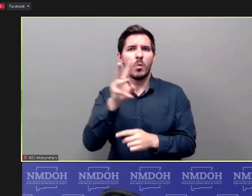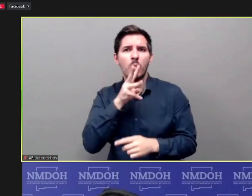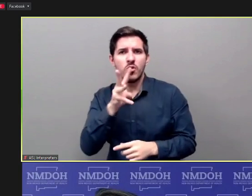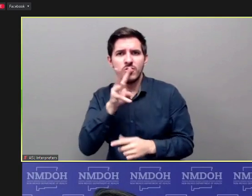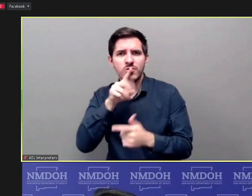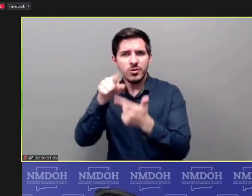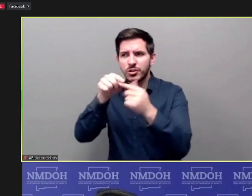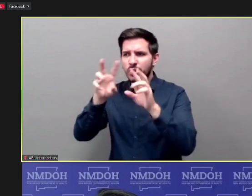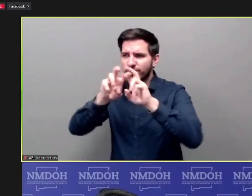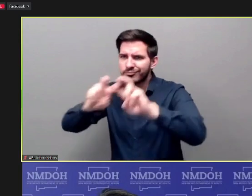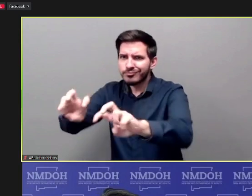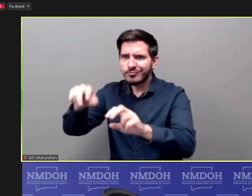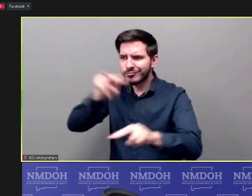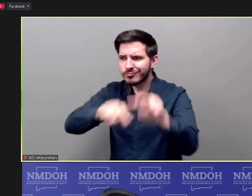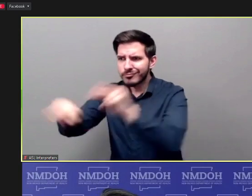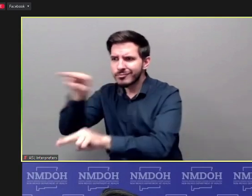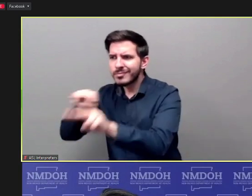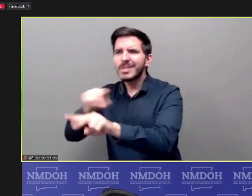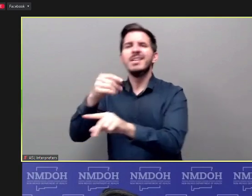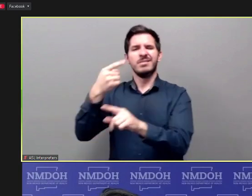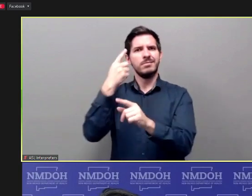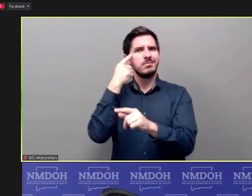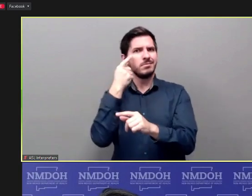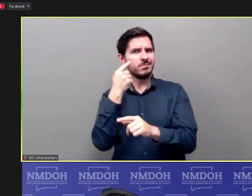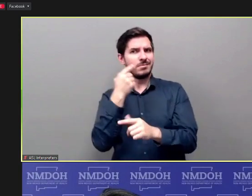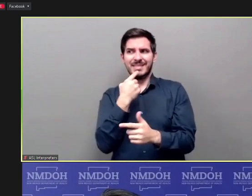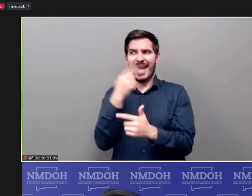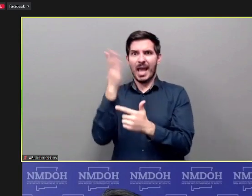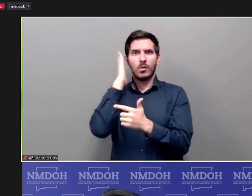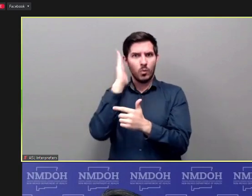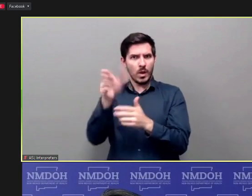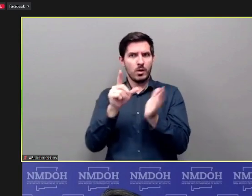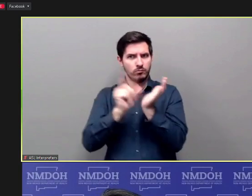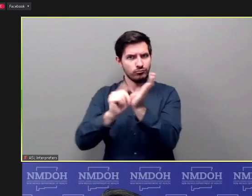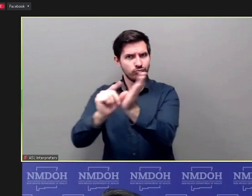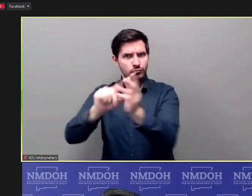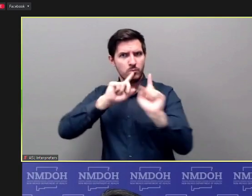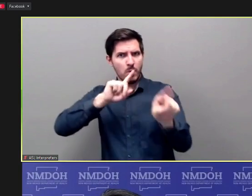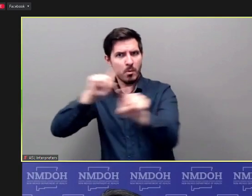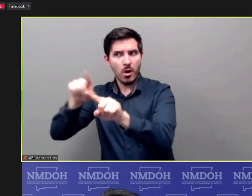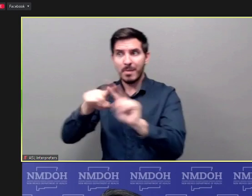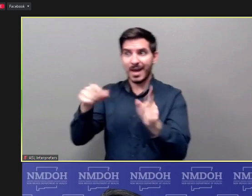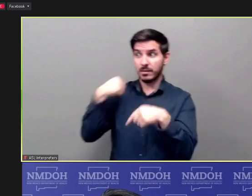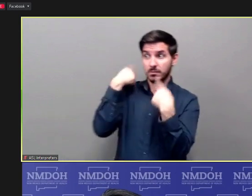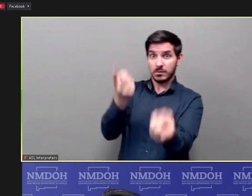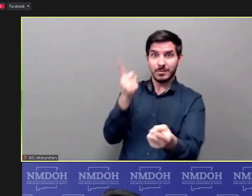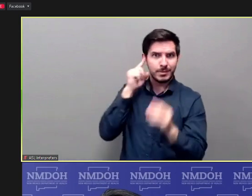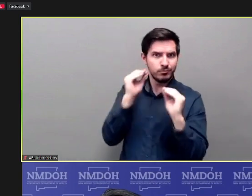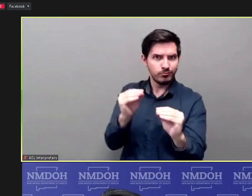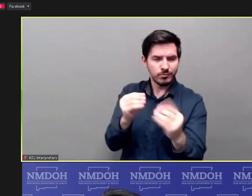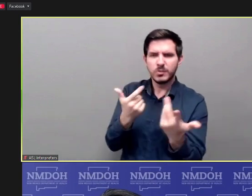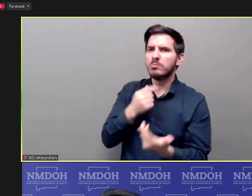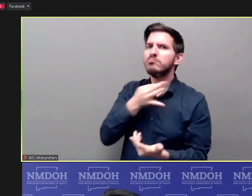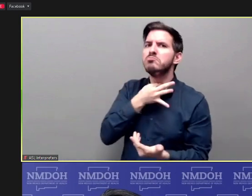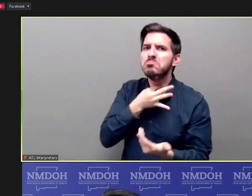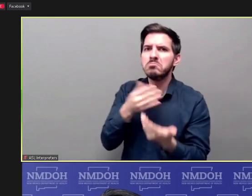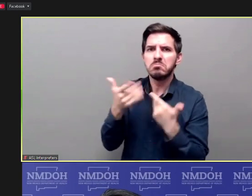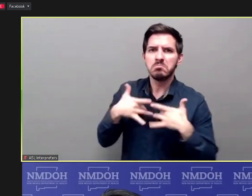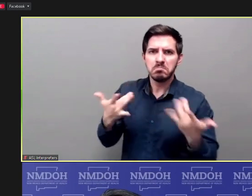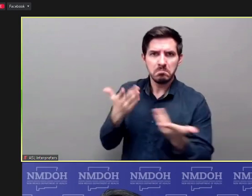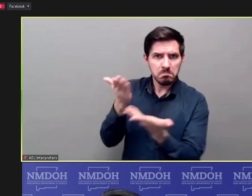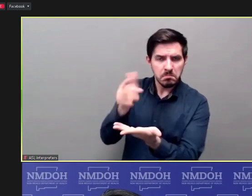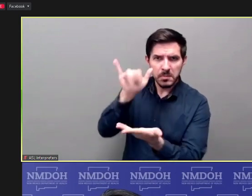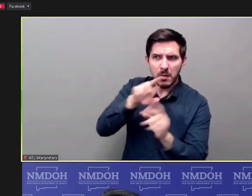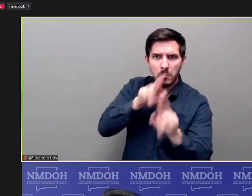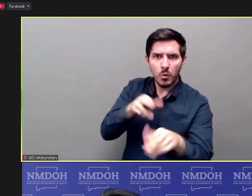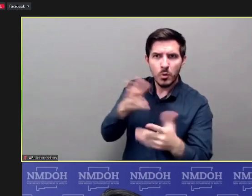be a dashboard and more reports, and I can't find anything since then. So I was just curious what the status of that was. Yes,